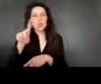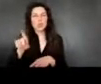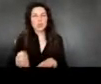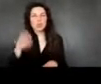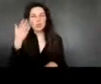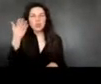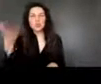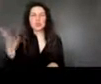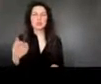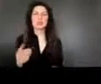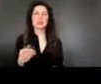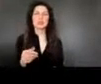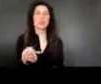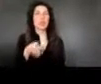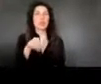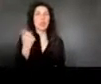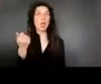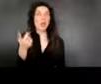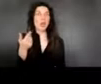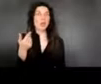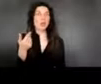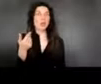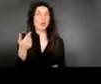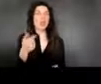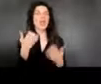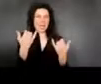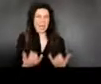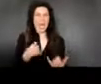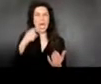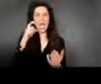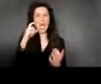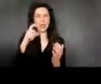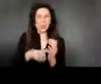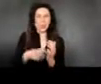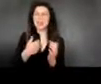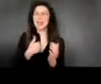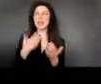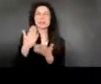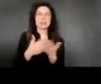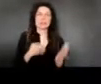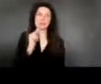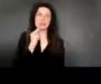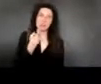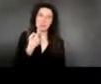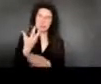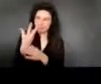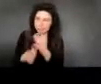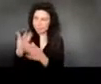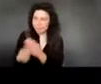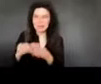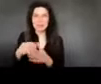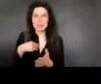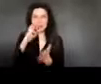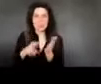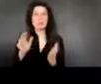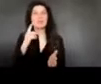So there were things that I feel glaring omissions now. You asked to answer your sub question. Like I'm shocked